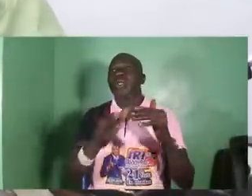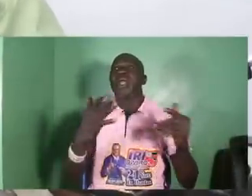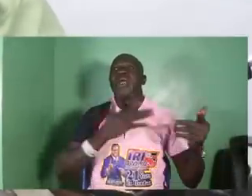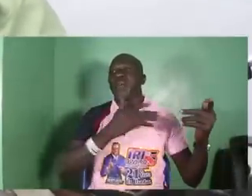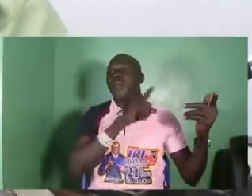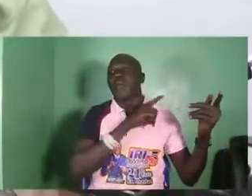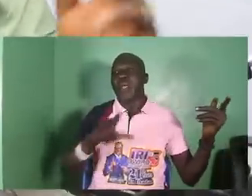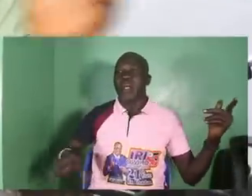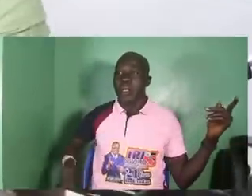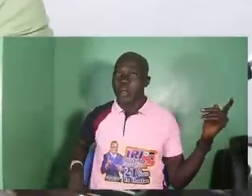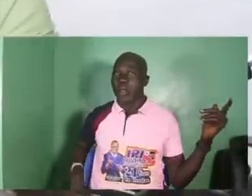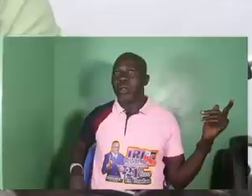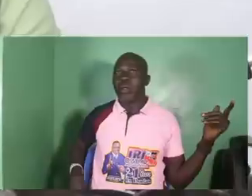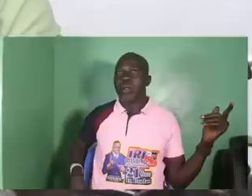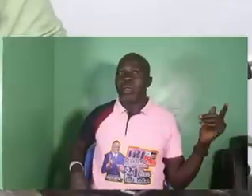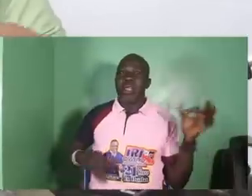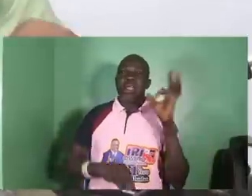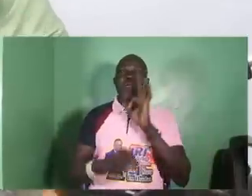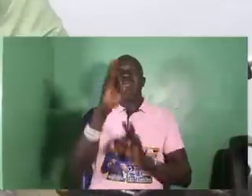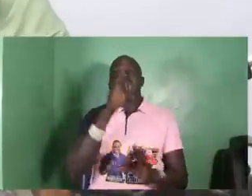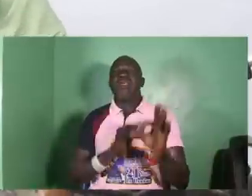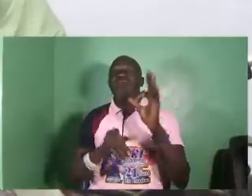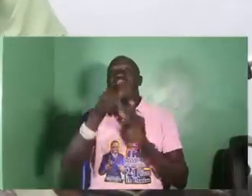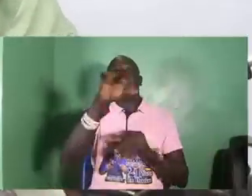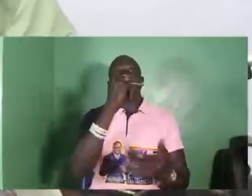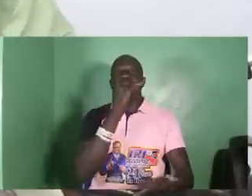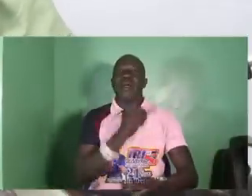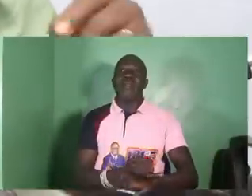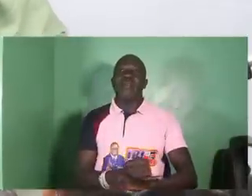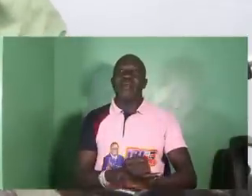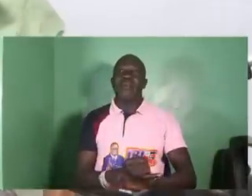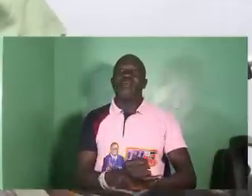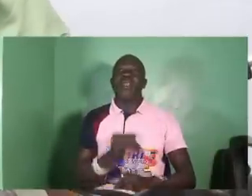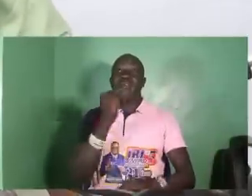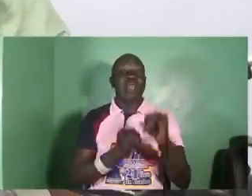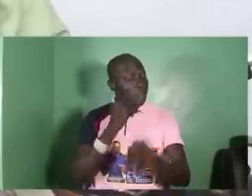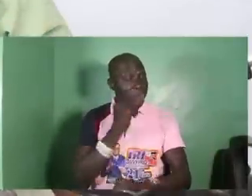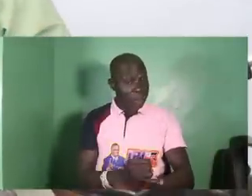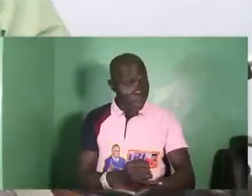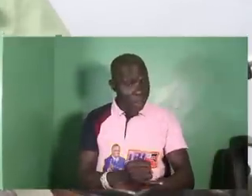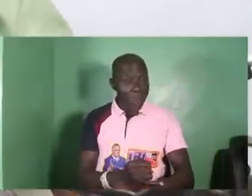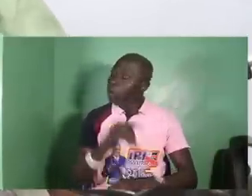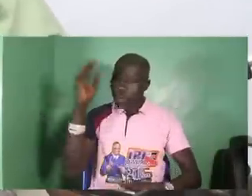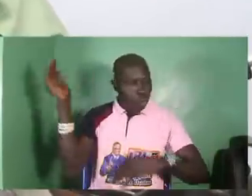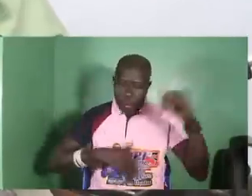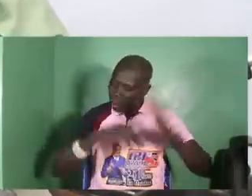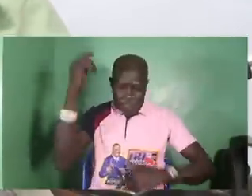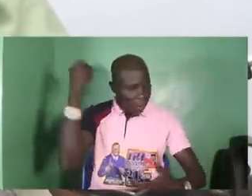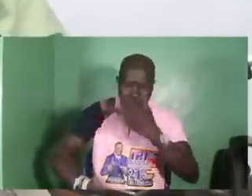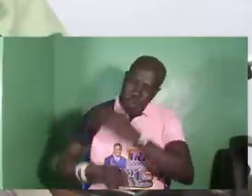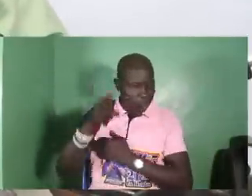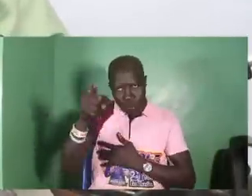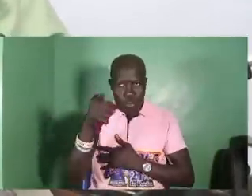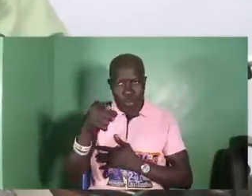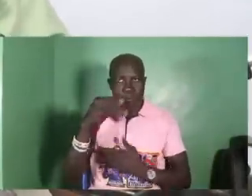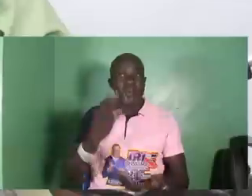wa amen Boba one in Lubado. If anybody does it, Boba one ban. If anybody does it, ban now. Whatever will cost you,